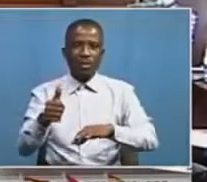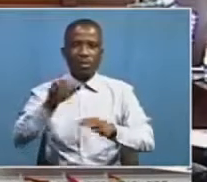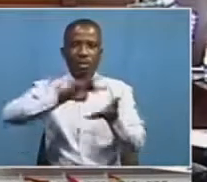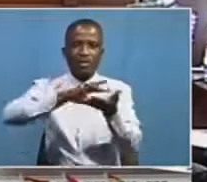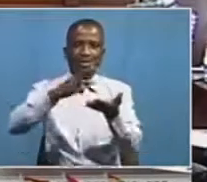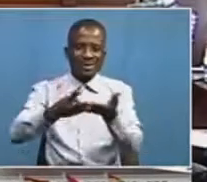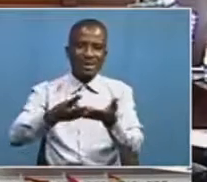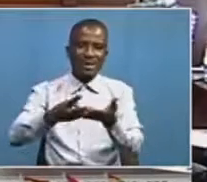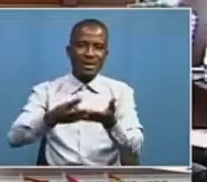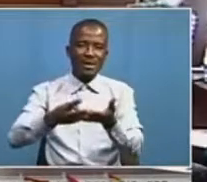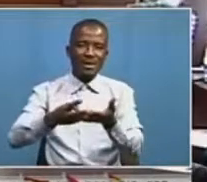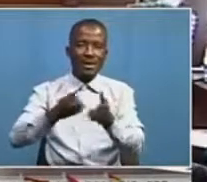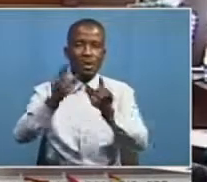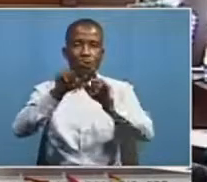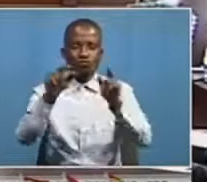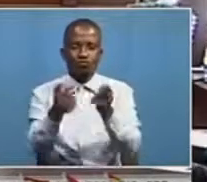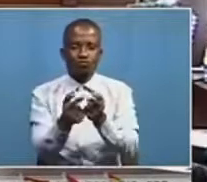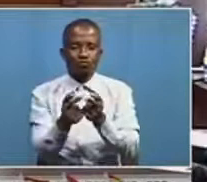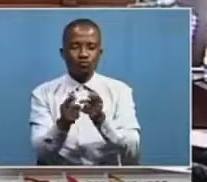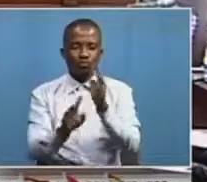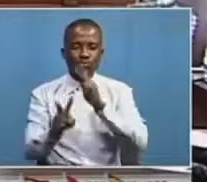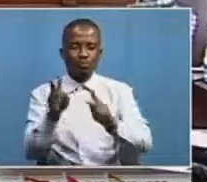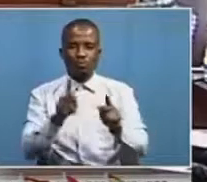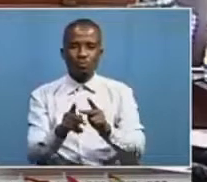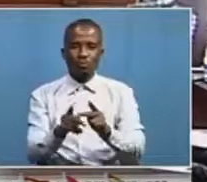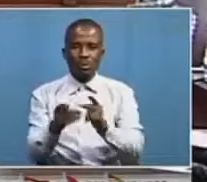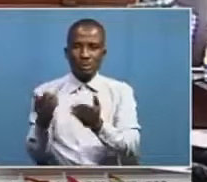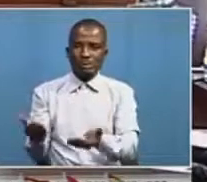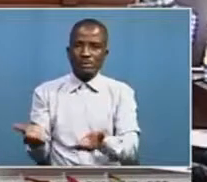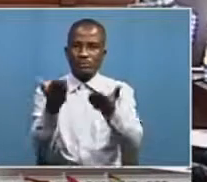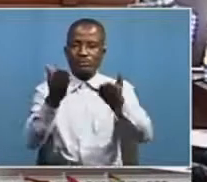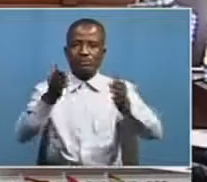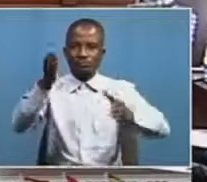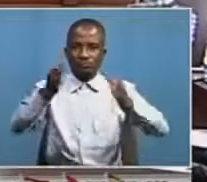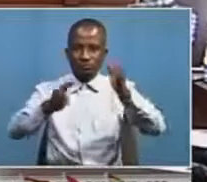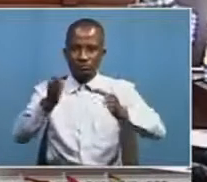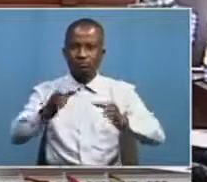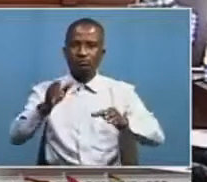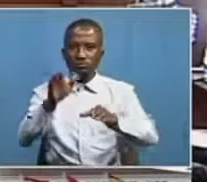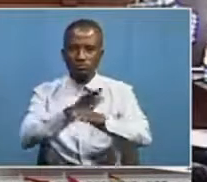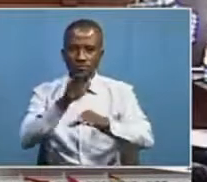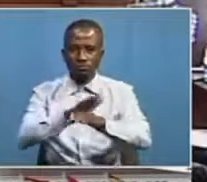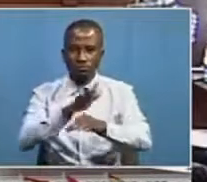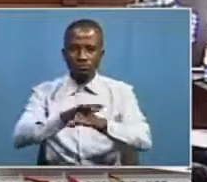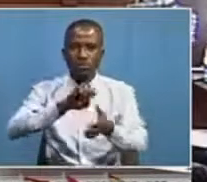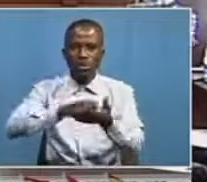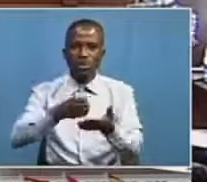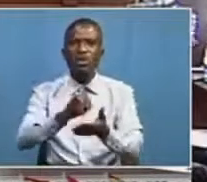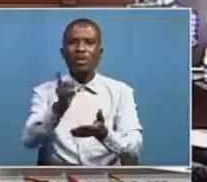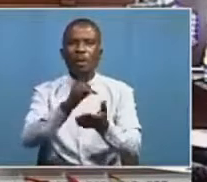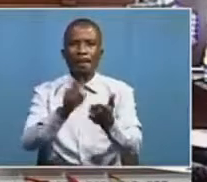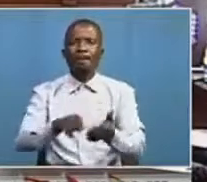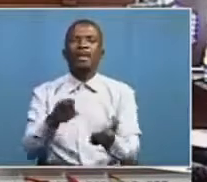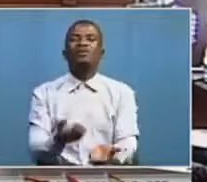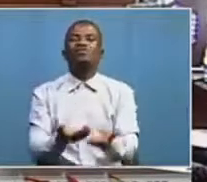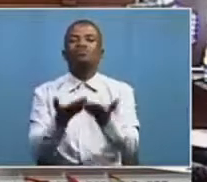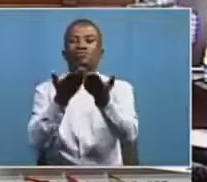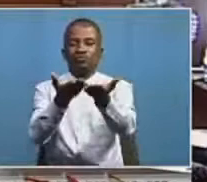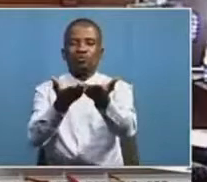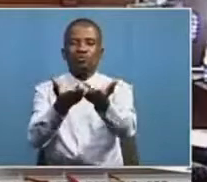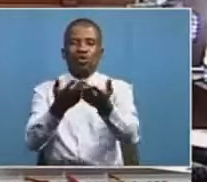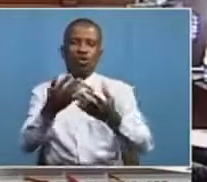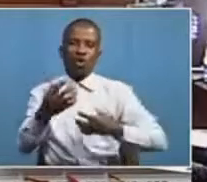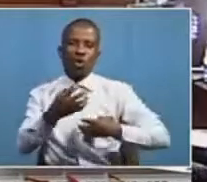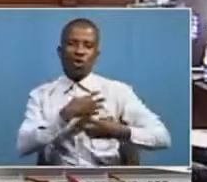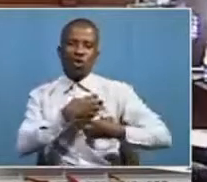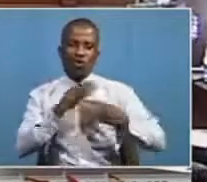witness or witnesses or put before the court sufficient material as evidence. Initially, the petitioner indicated calling